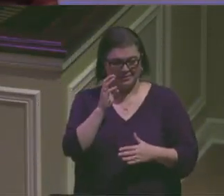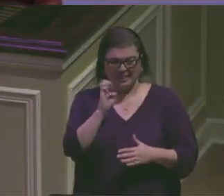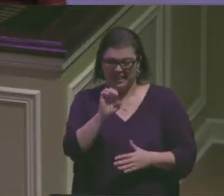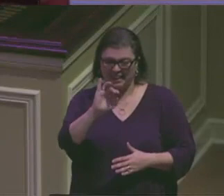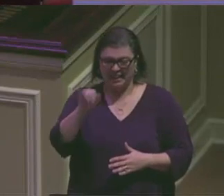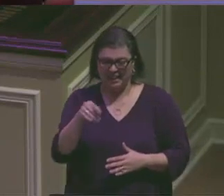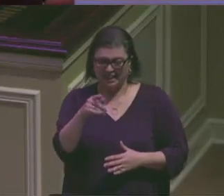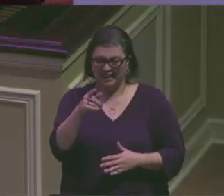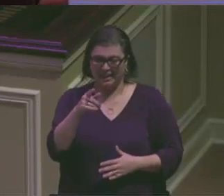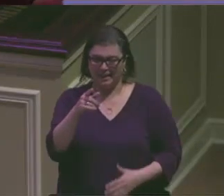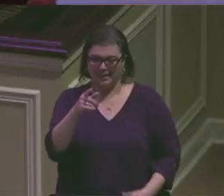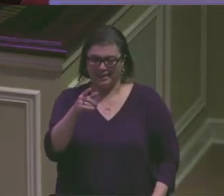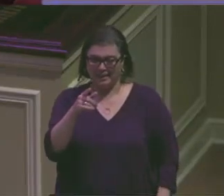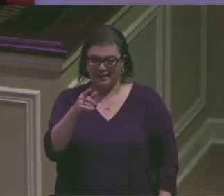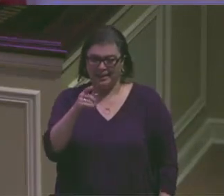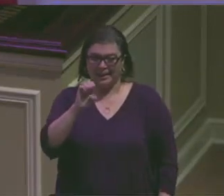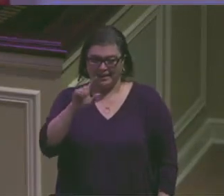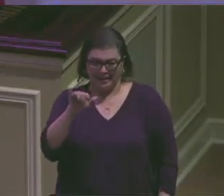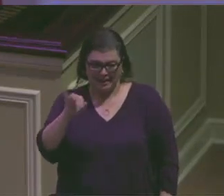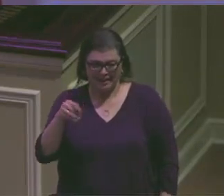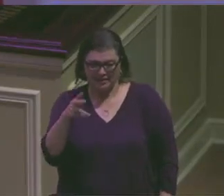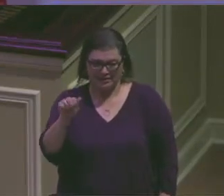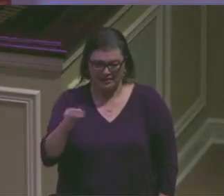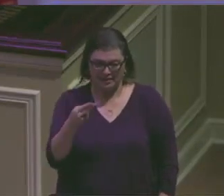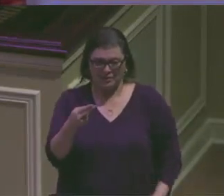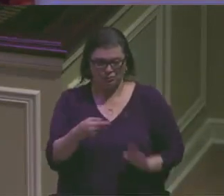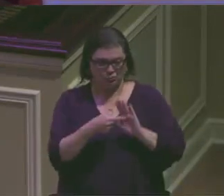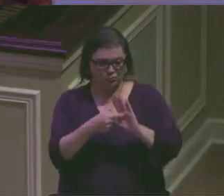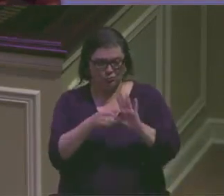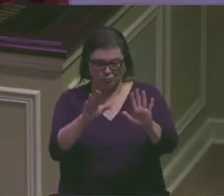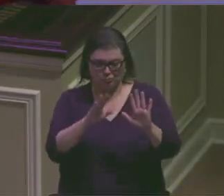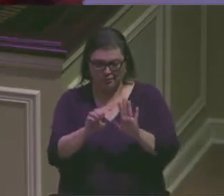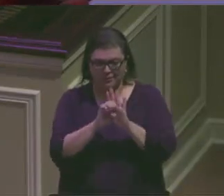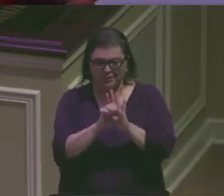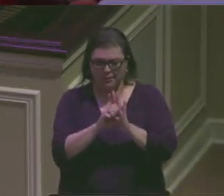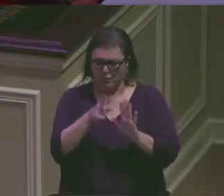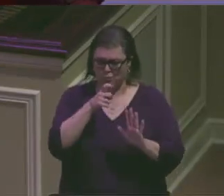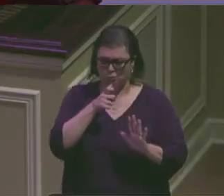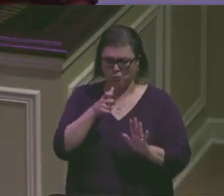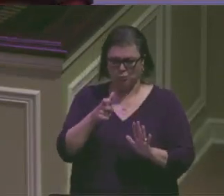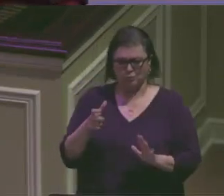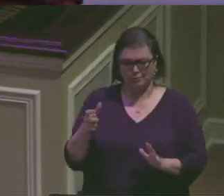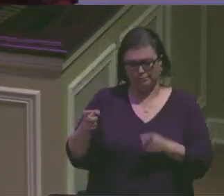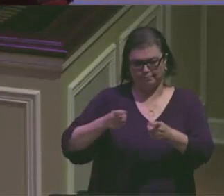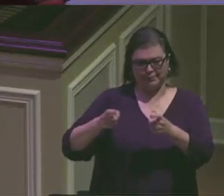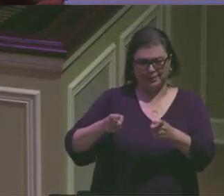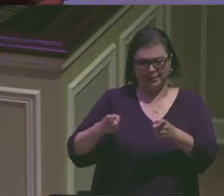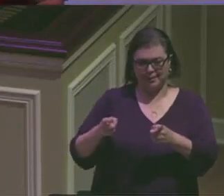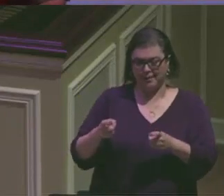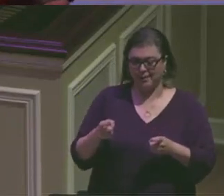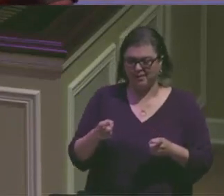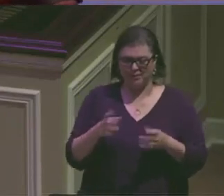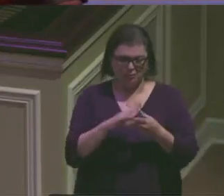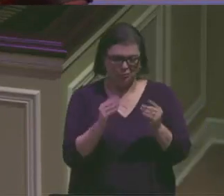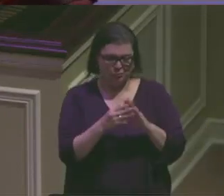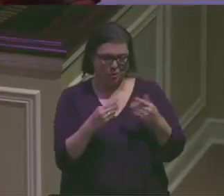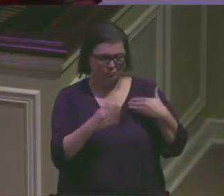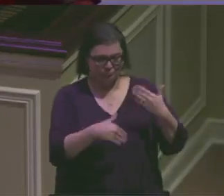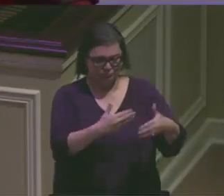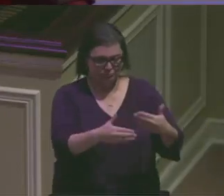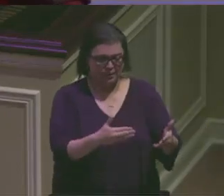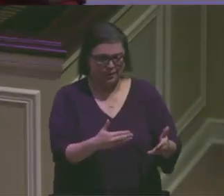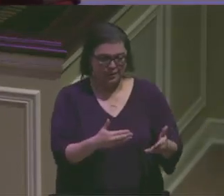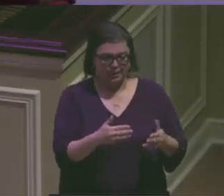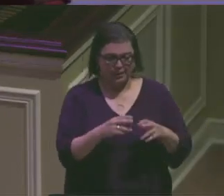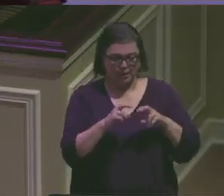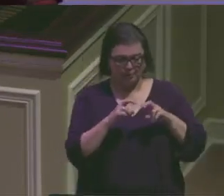wonderful, wonderful example of who really is in charge. And the story goes as they're kind of camped out in the middle and they're surrounded